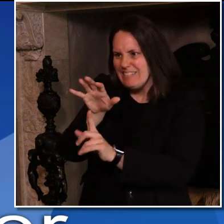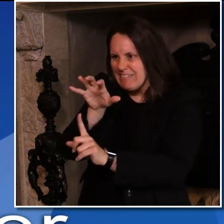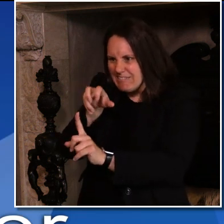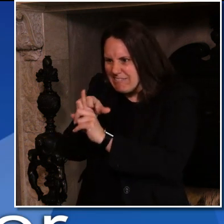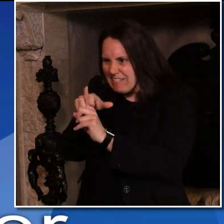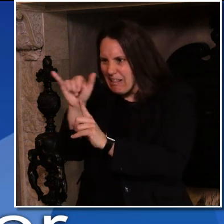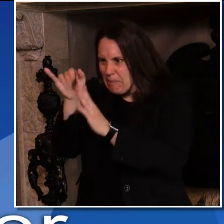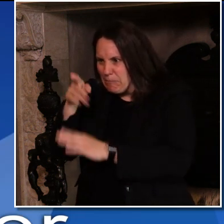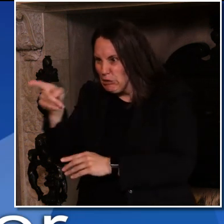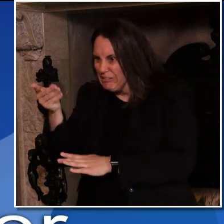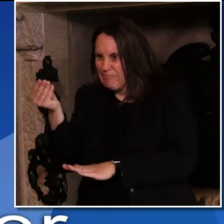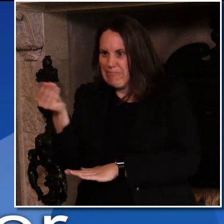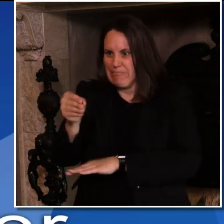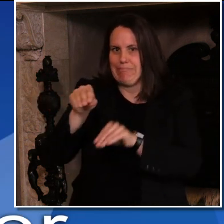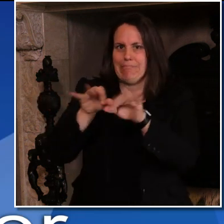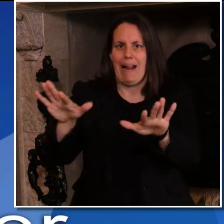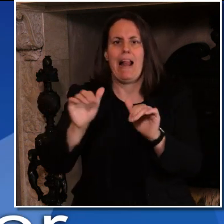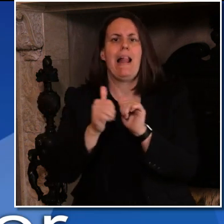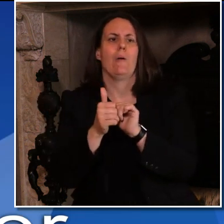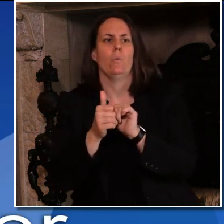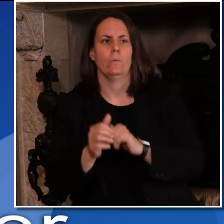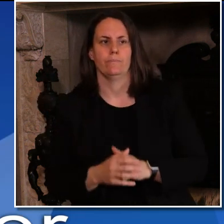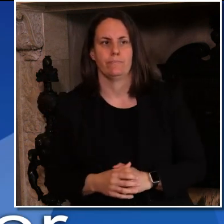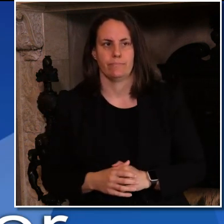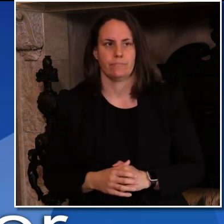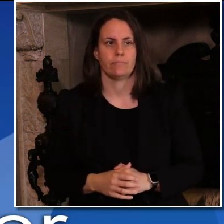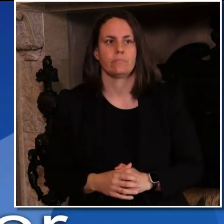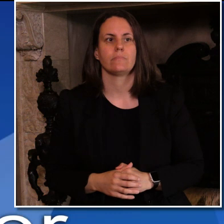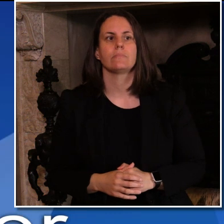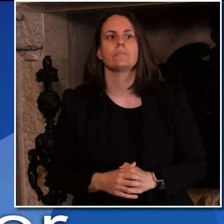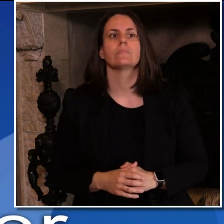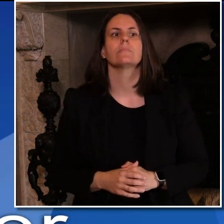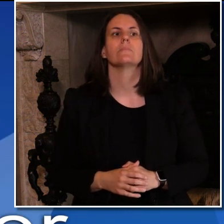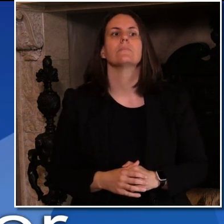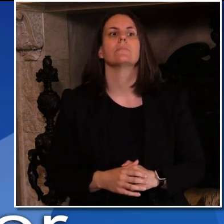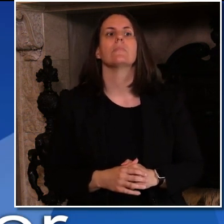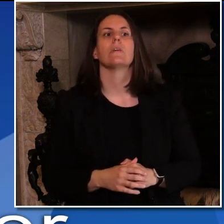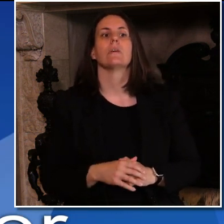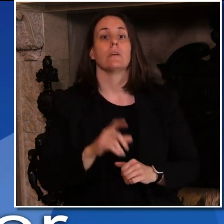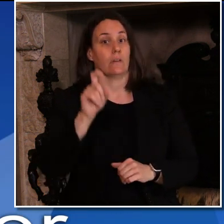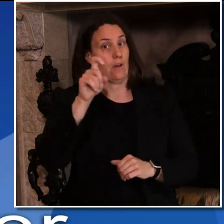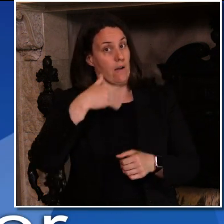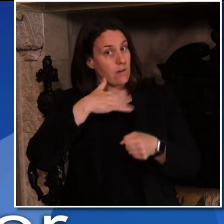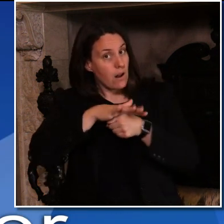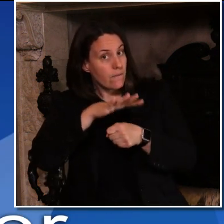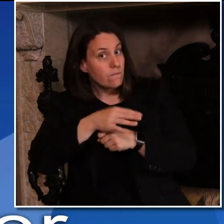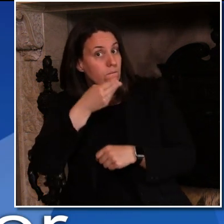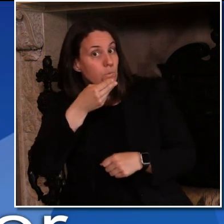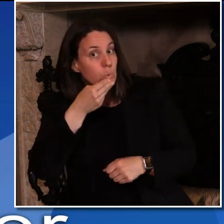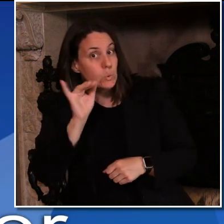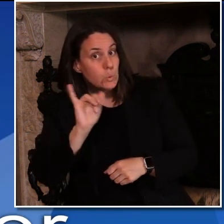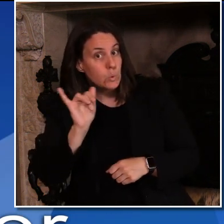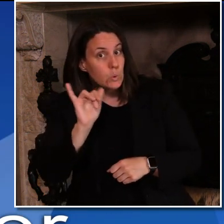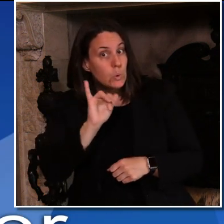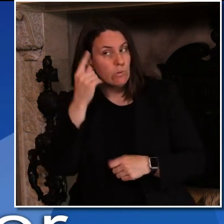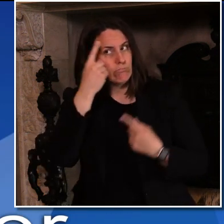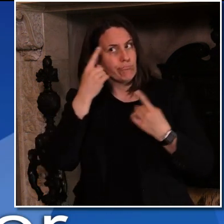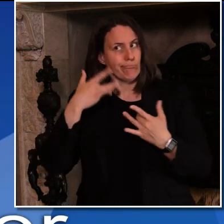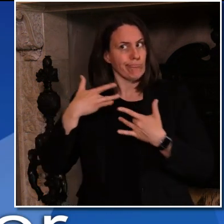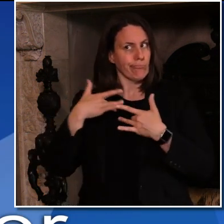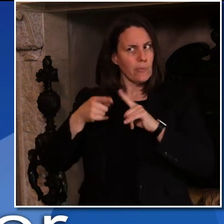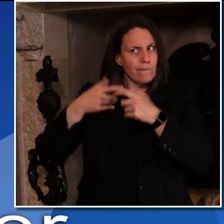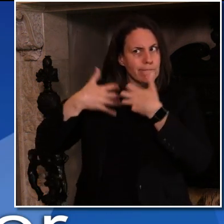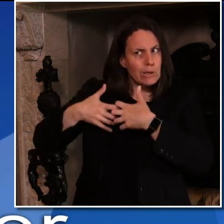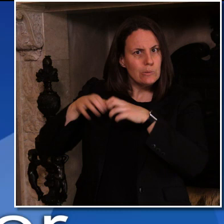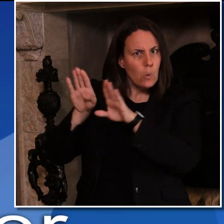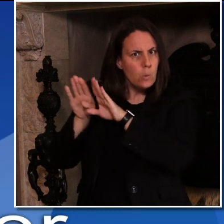supply chain right now? I know that the chairman, Burke, had some statements about the national supply chain the other day, and I was curious how we're thinking